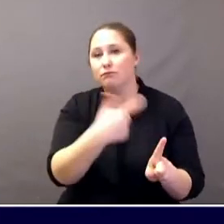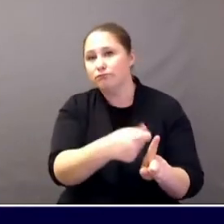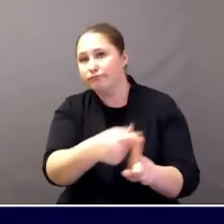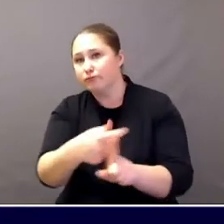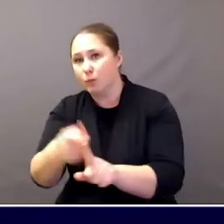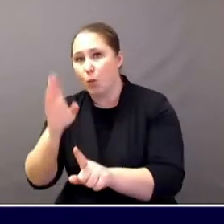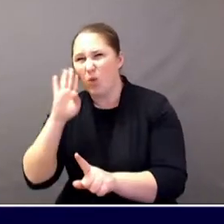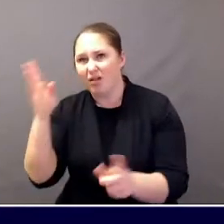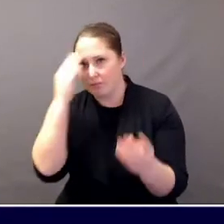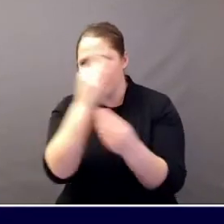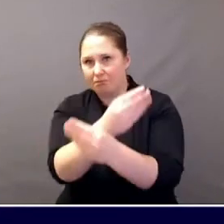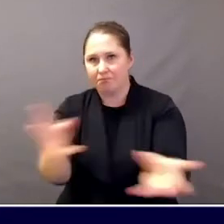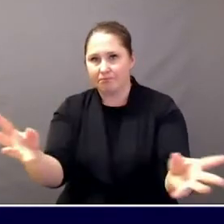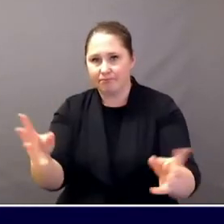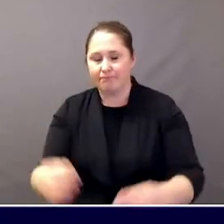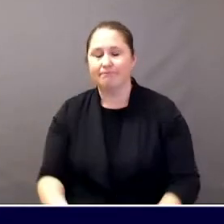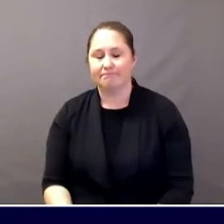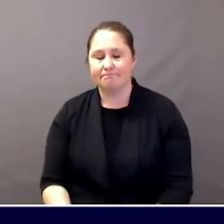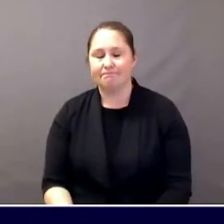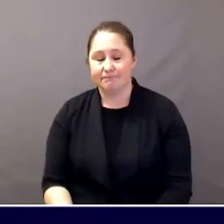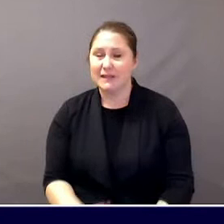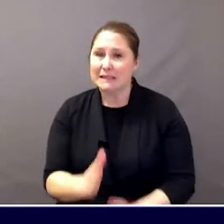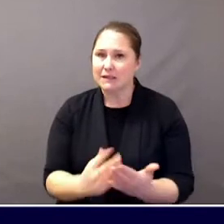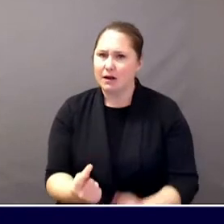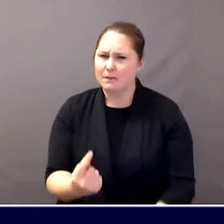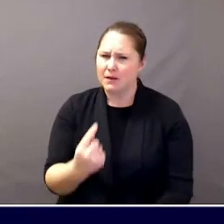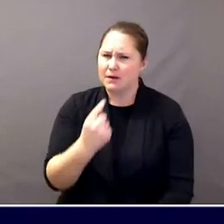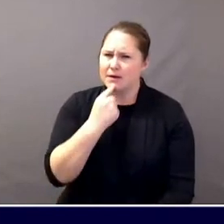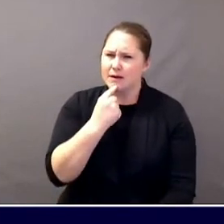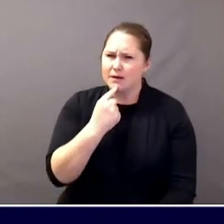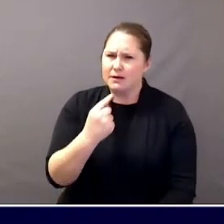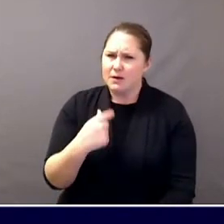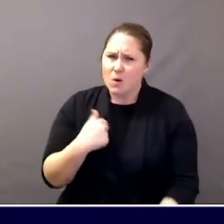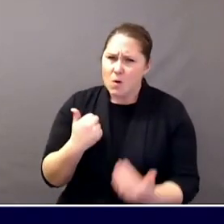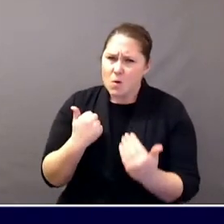this is a bit disappointing to some people in Maine who will have to